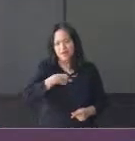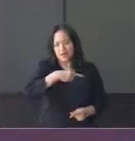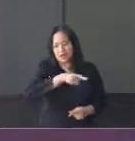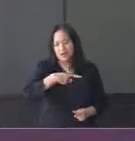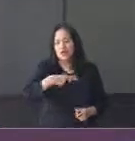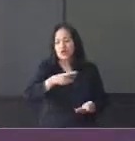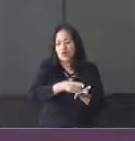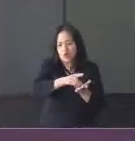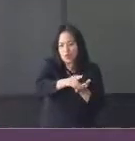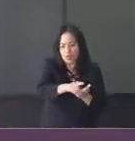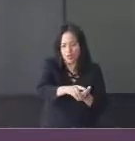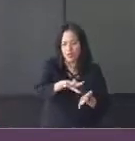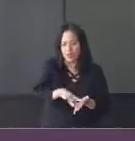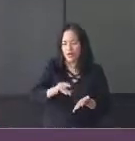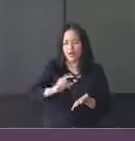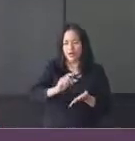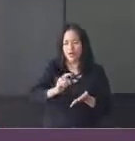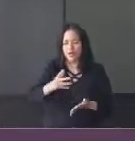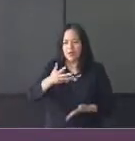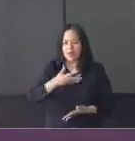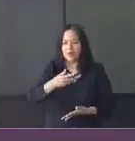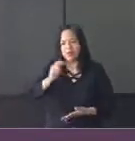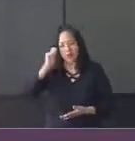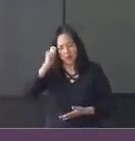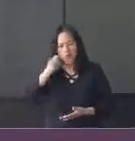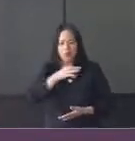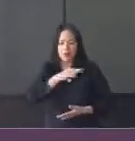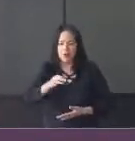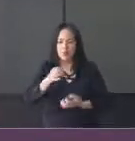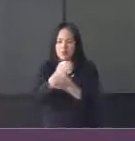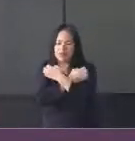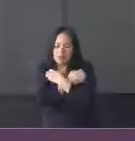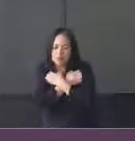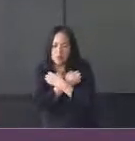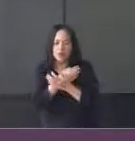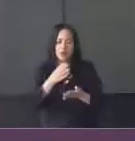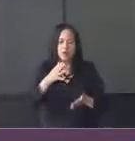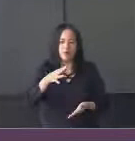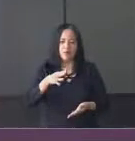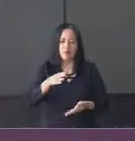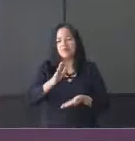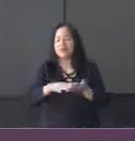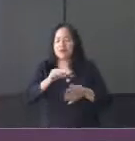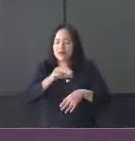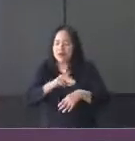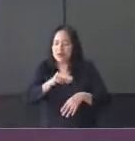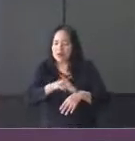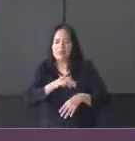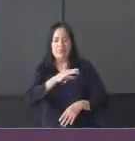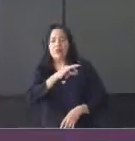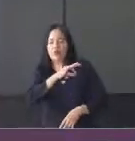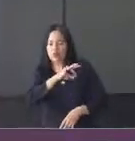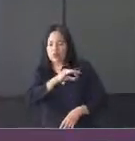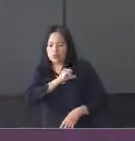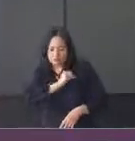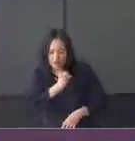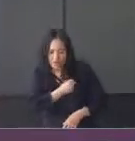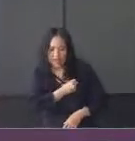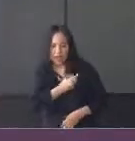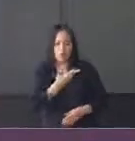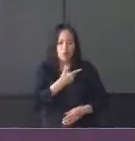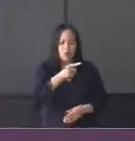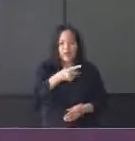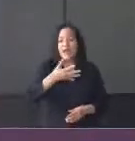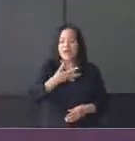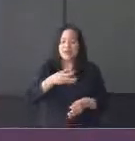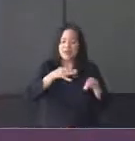as a guarantee for services and also education, access to health, and work. And regarding